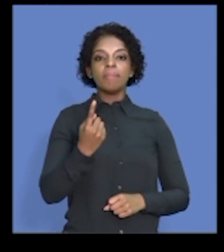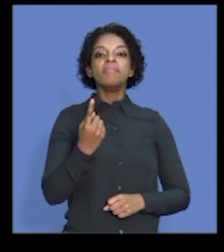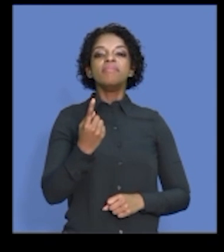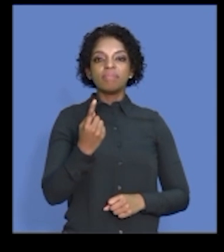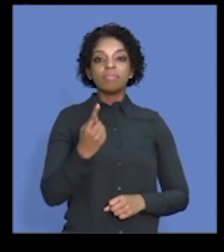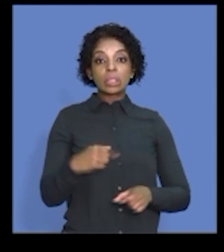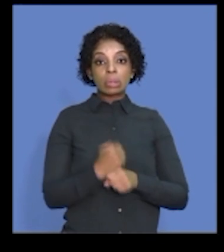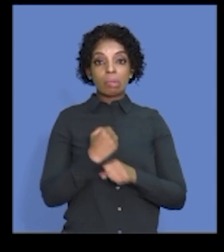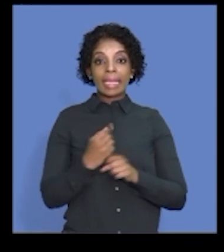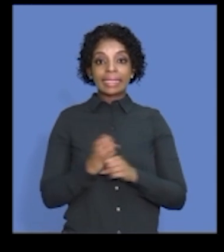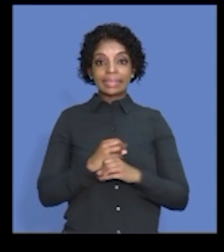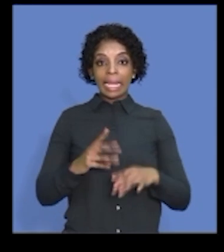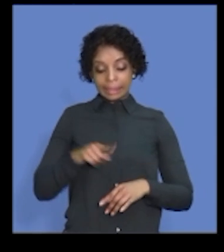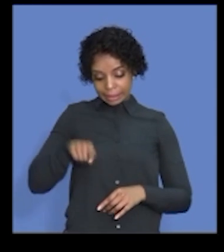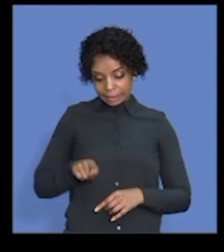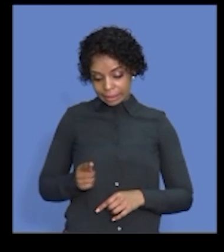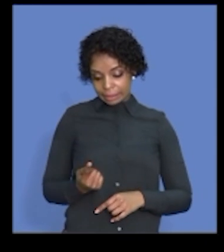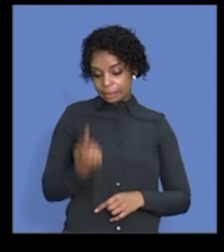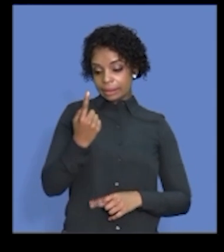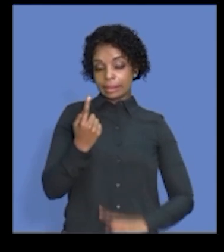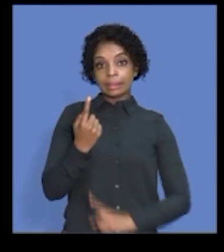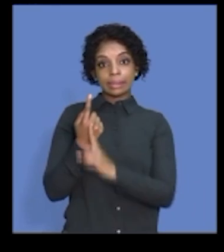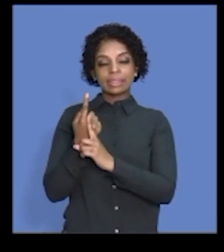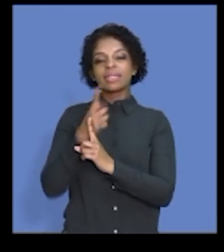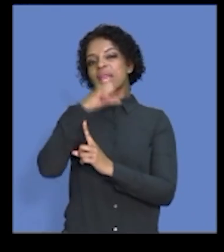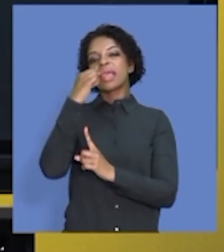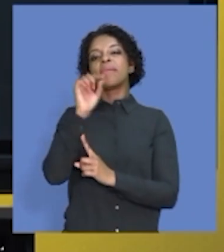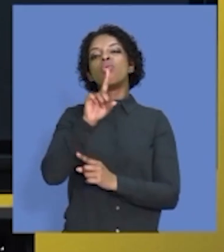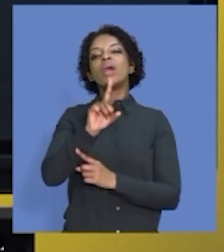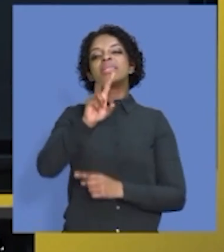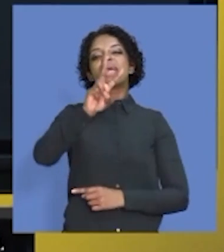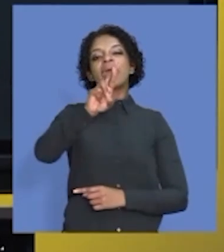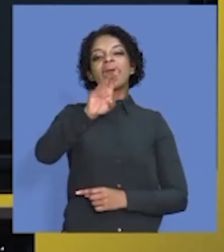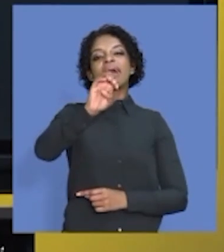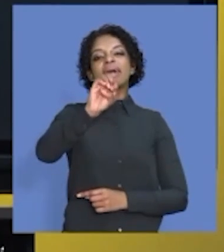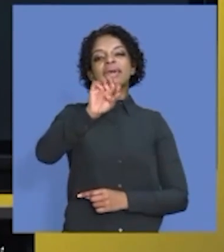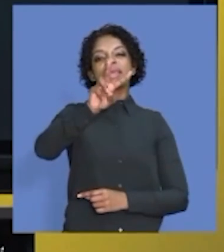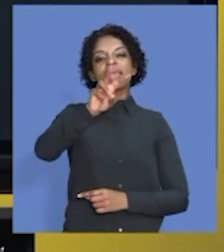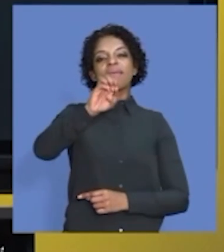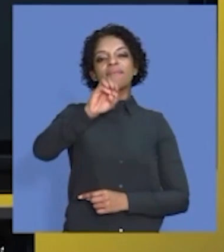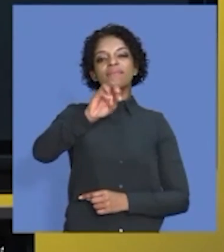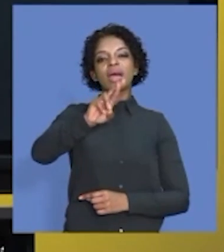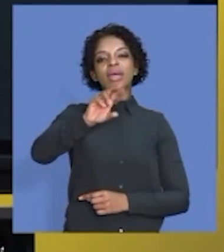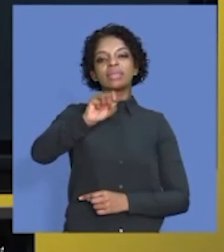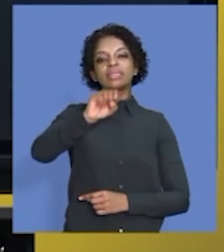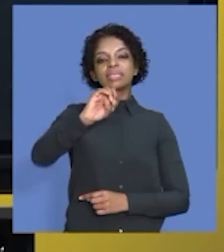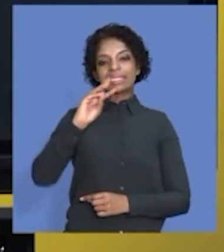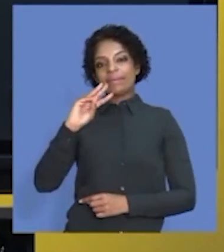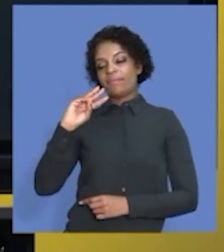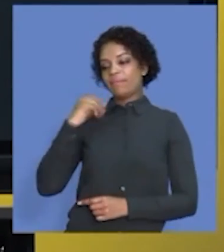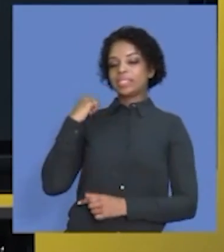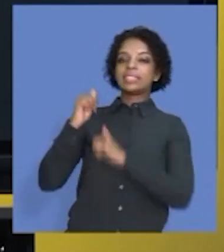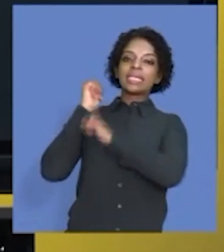up. But when you're working bottom up, it's reverse operation. Okay? And in that way, you will find, if you do your